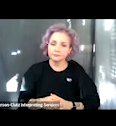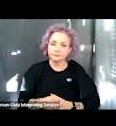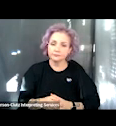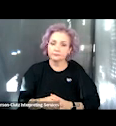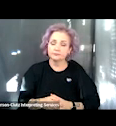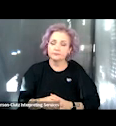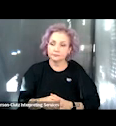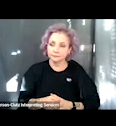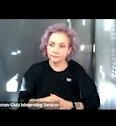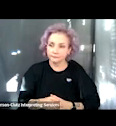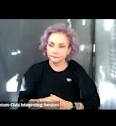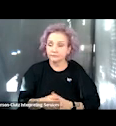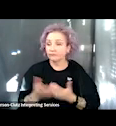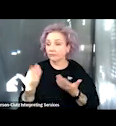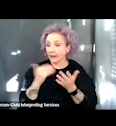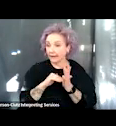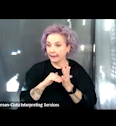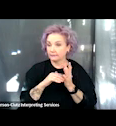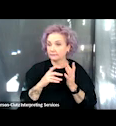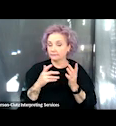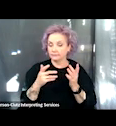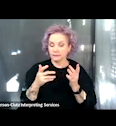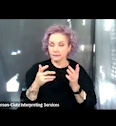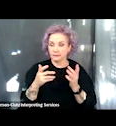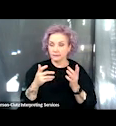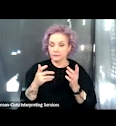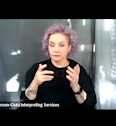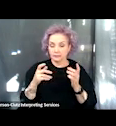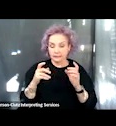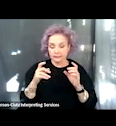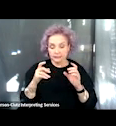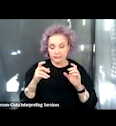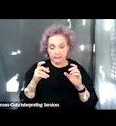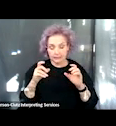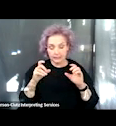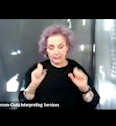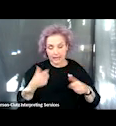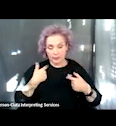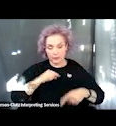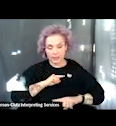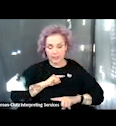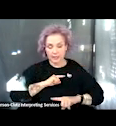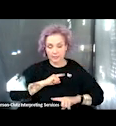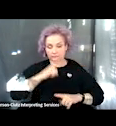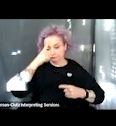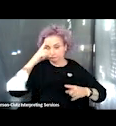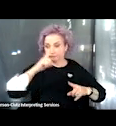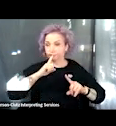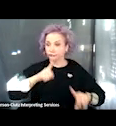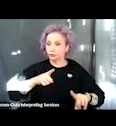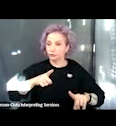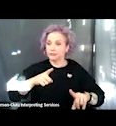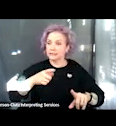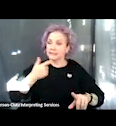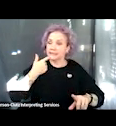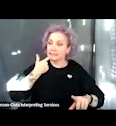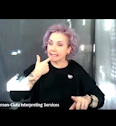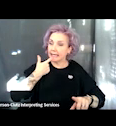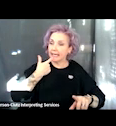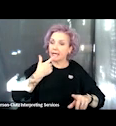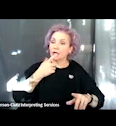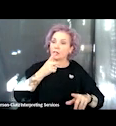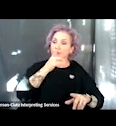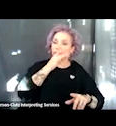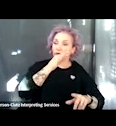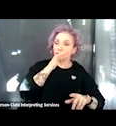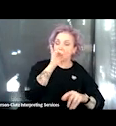because of maternal infection during pregnancy, or whether there's other factors, both prenatally and postnatally, that we haven't accounted for.